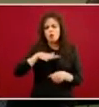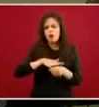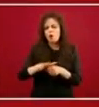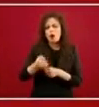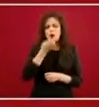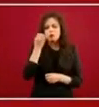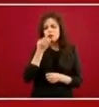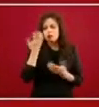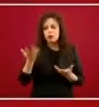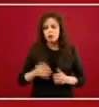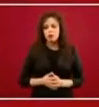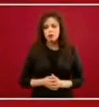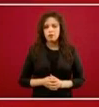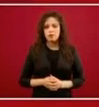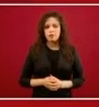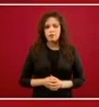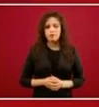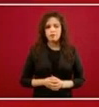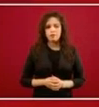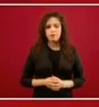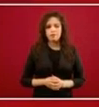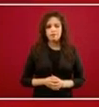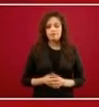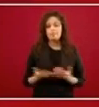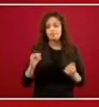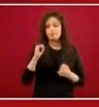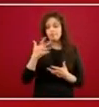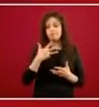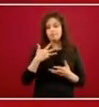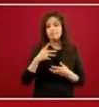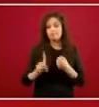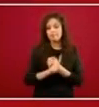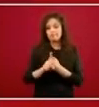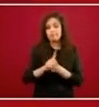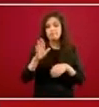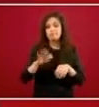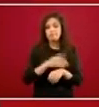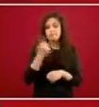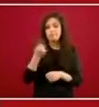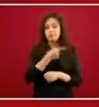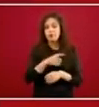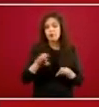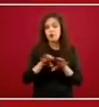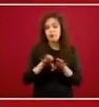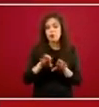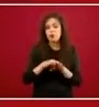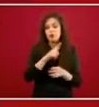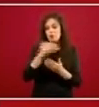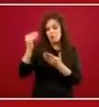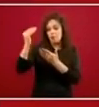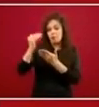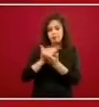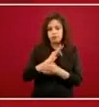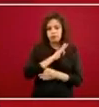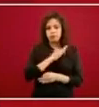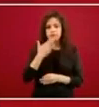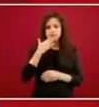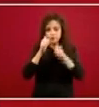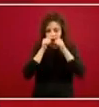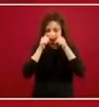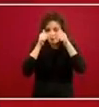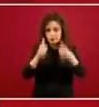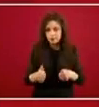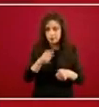the National Autonomous University of Mexico made this decision. It does create an inconvenience because